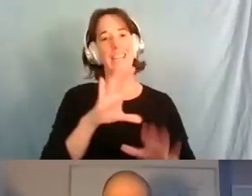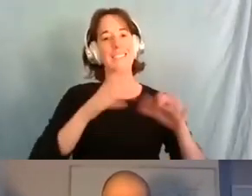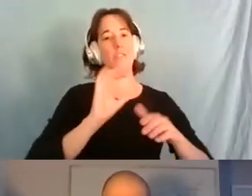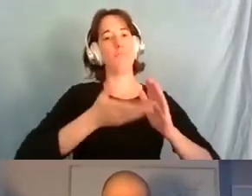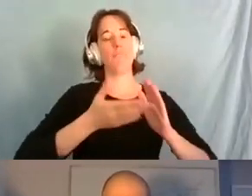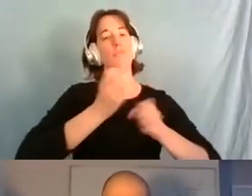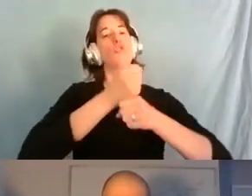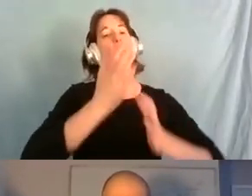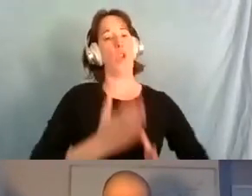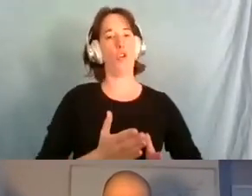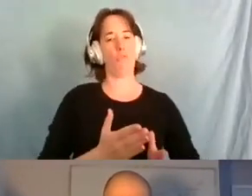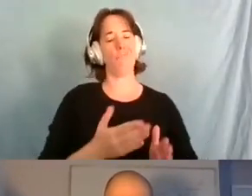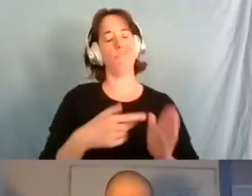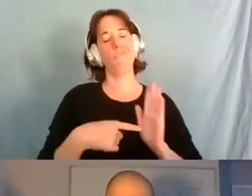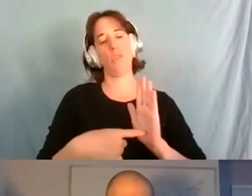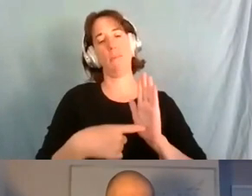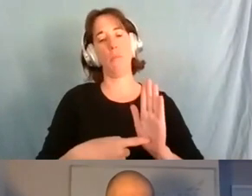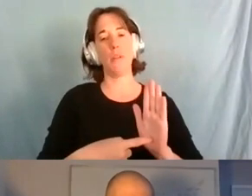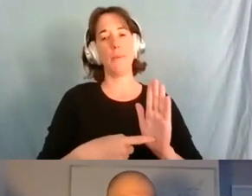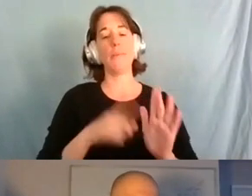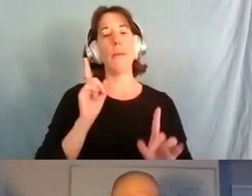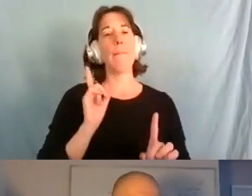but we will need to